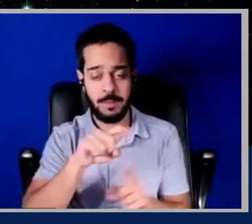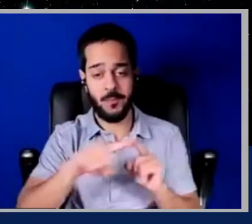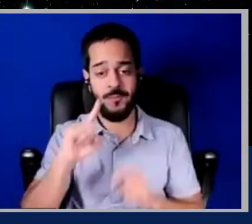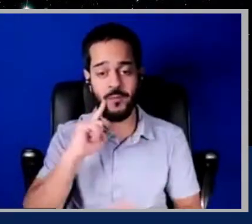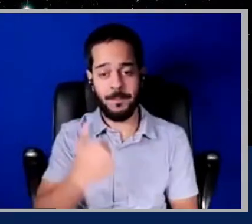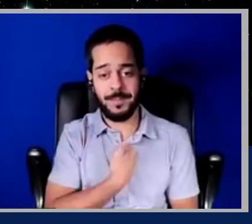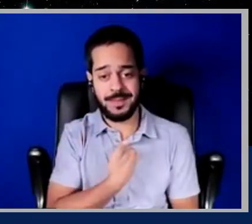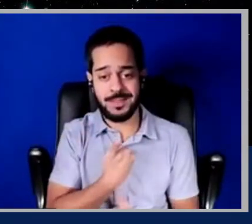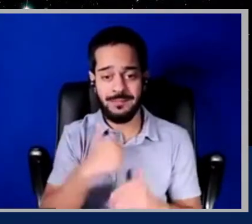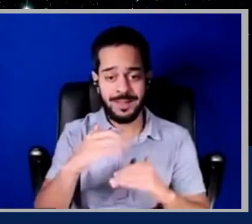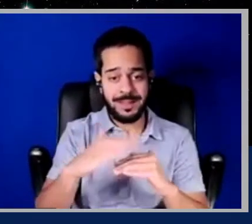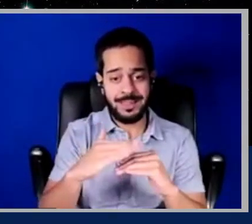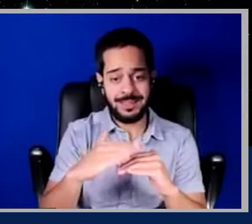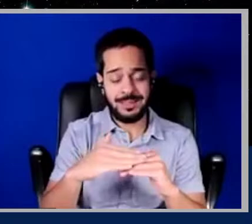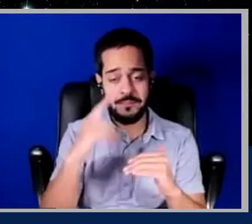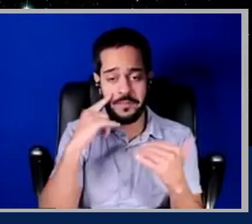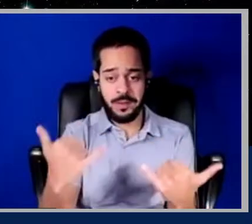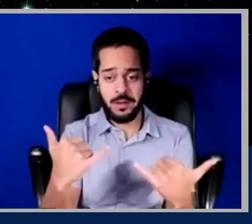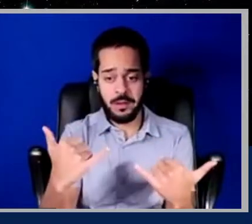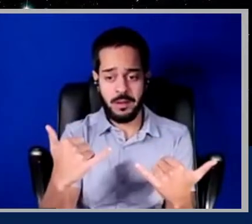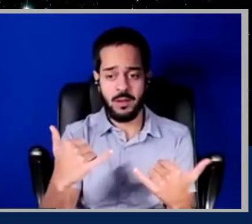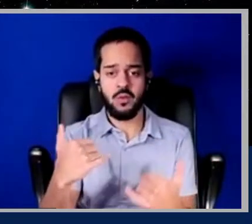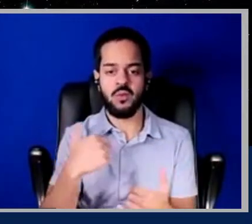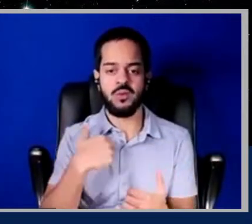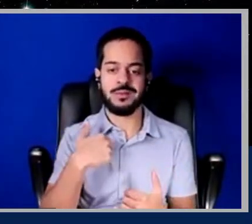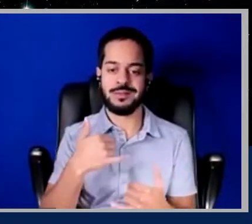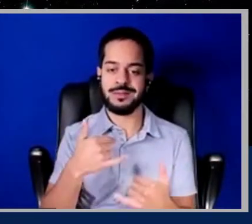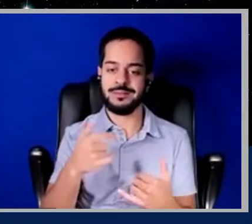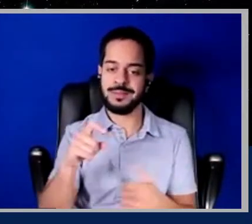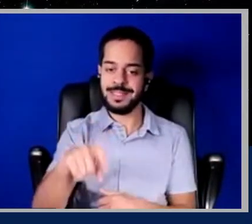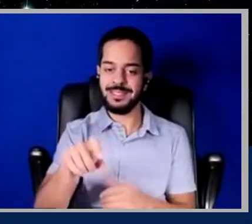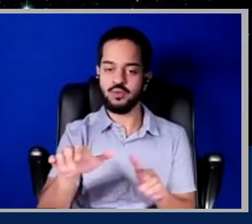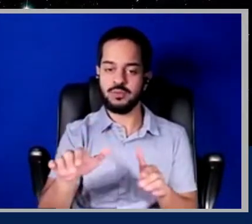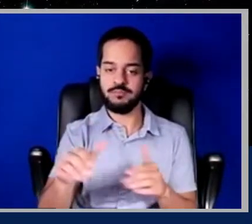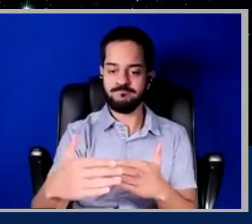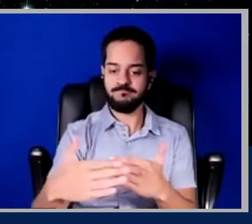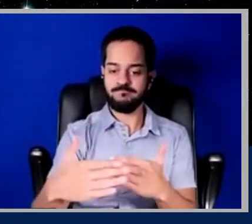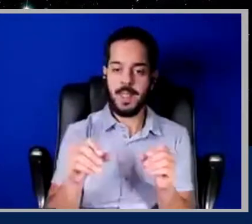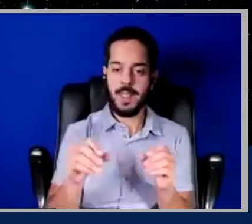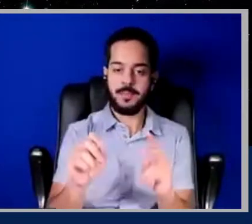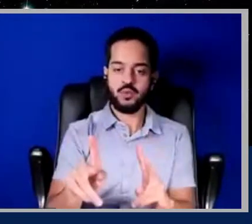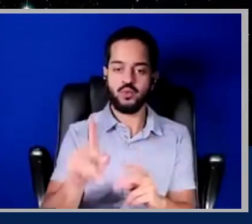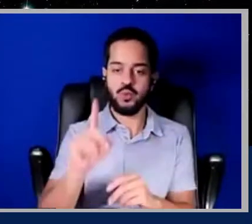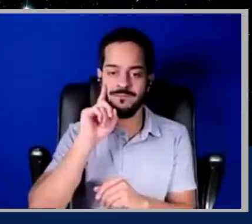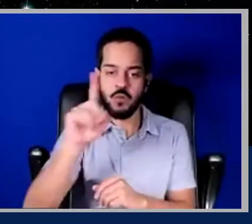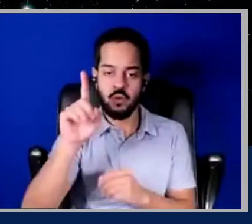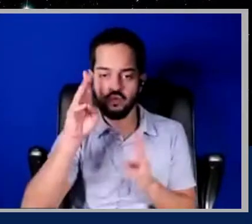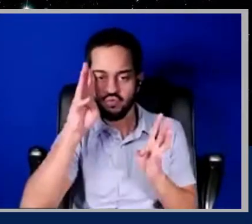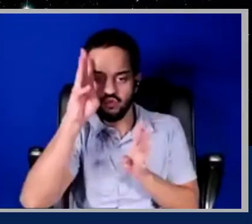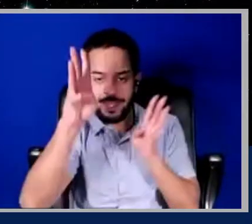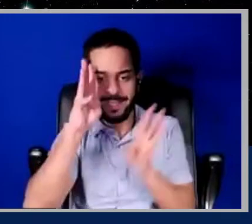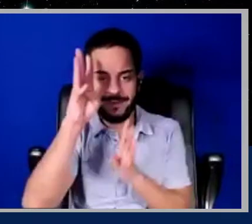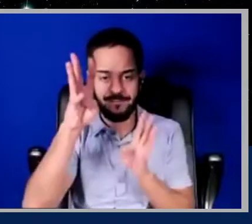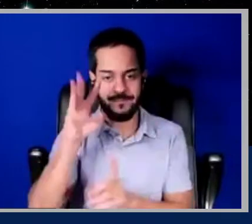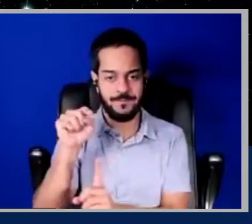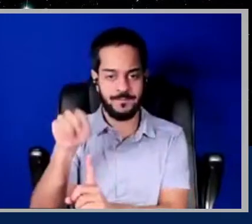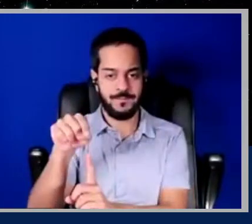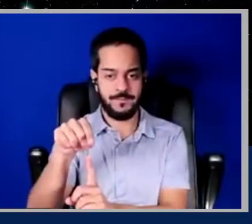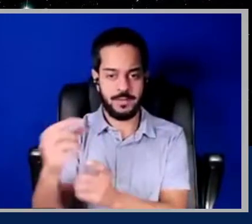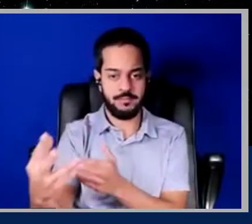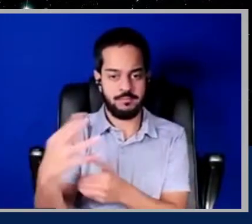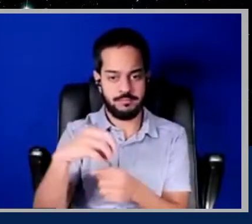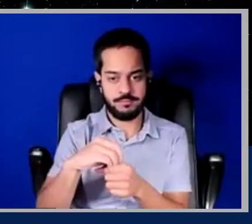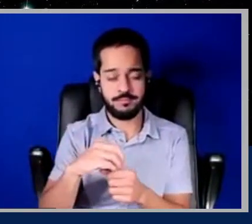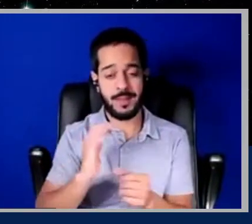this point in time, I still need room for the creative aspect of it, because just like the images that